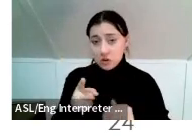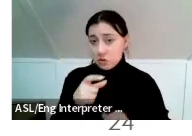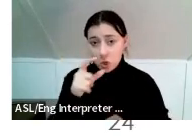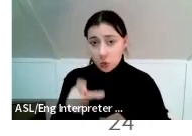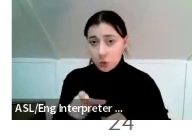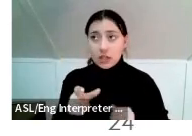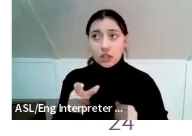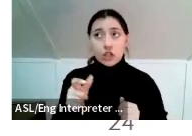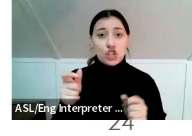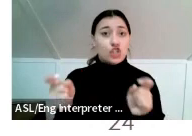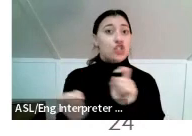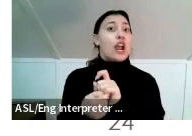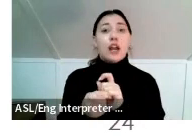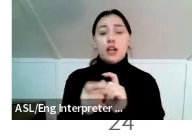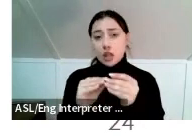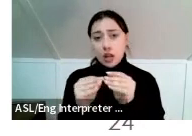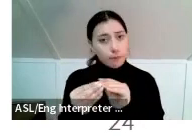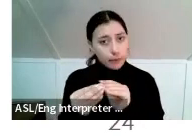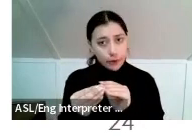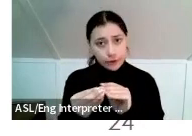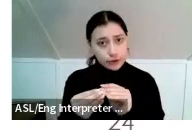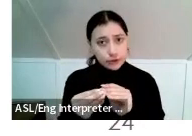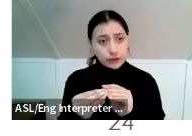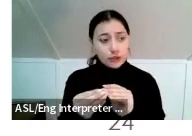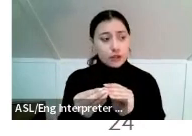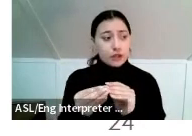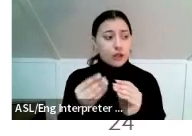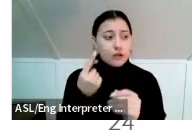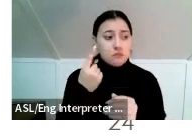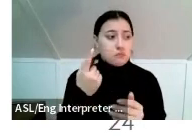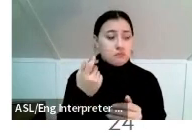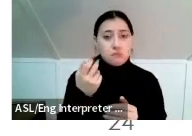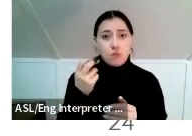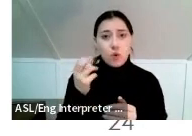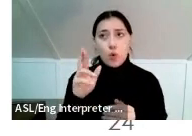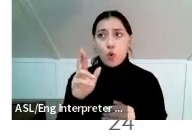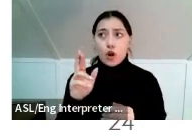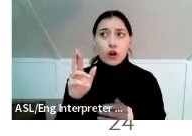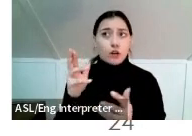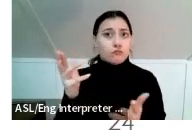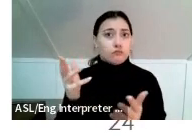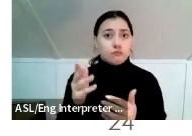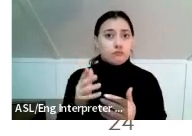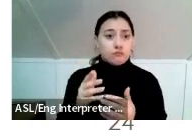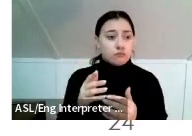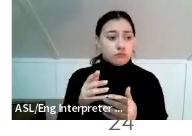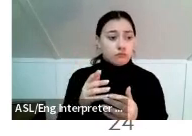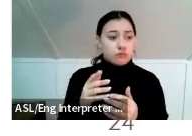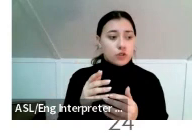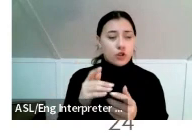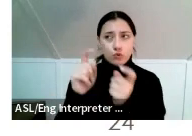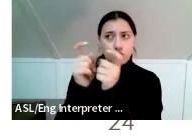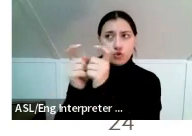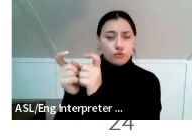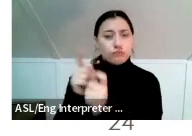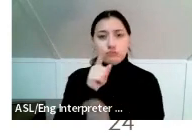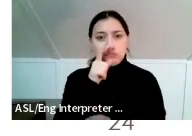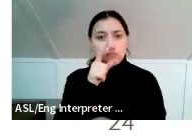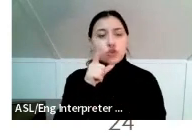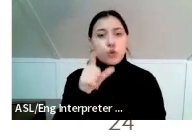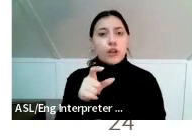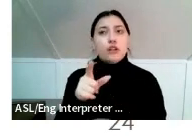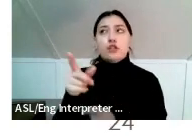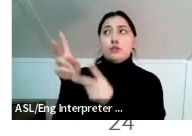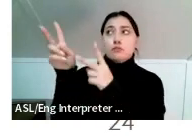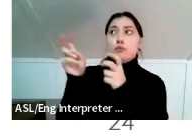to change these numbers or facts that show up in the application. It is pulling from your